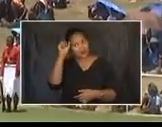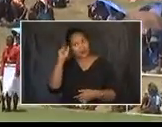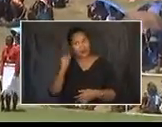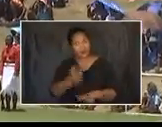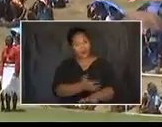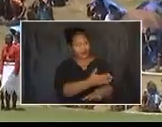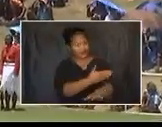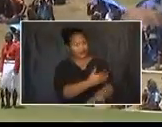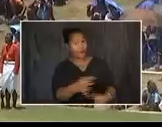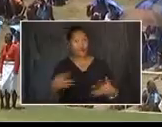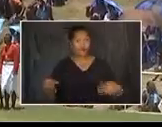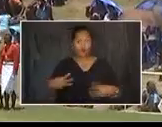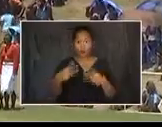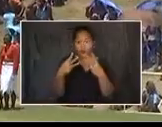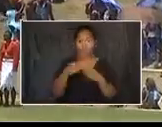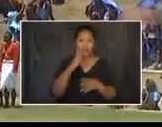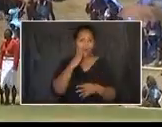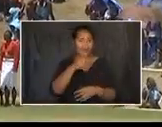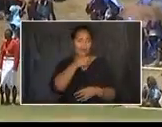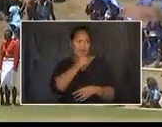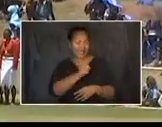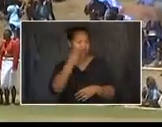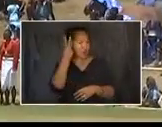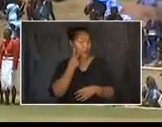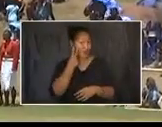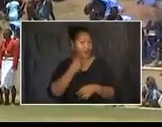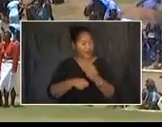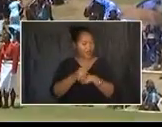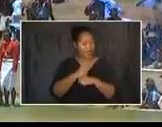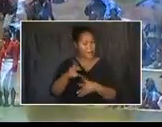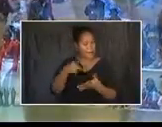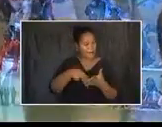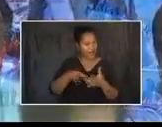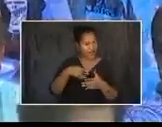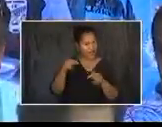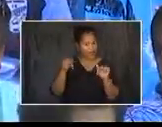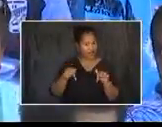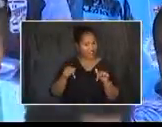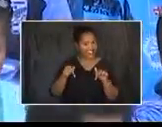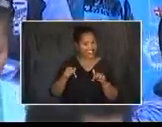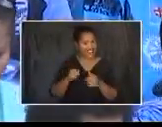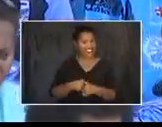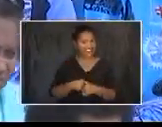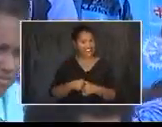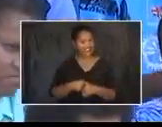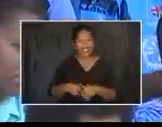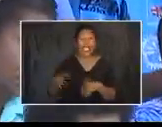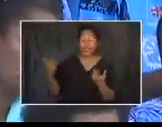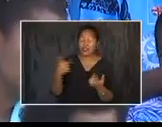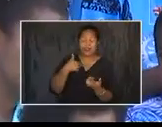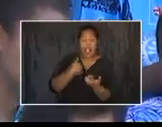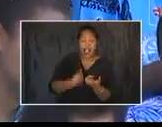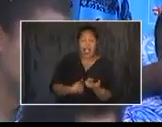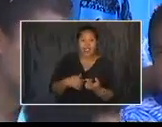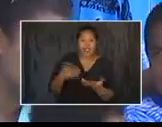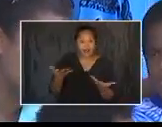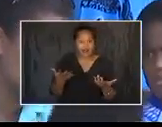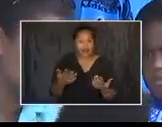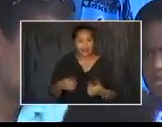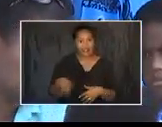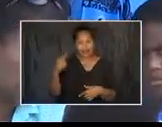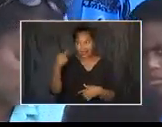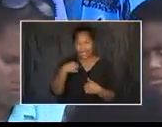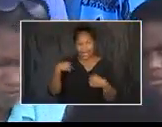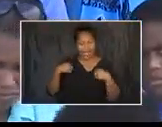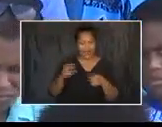men and women that are part of the contingent actually eye the colors for